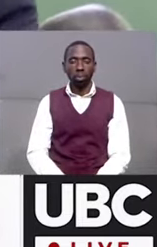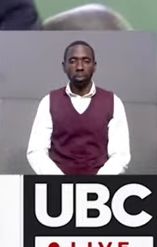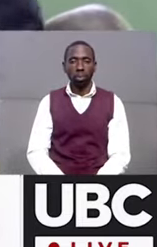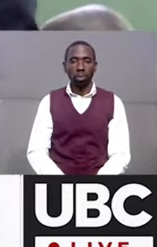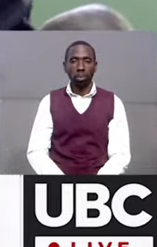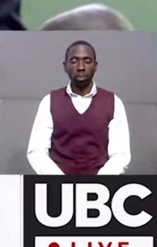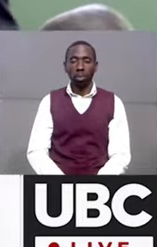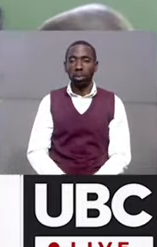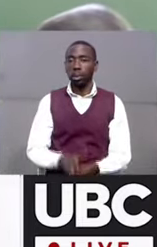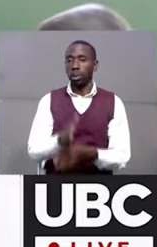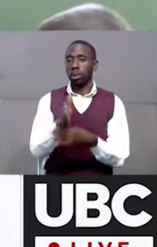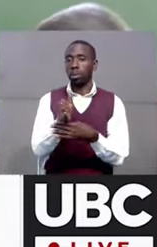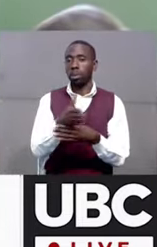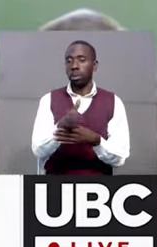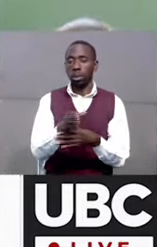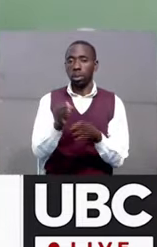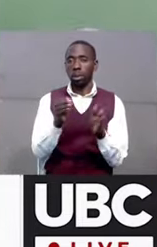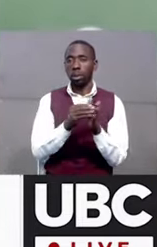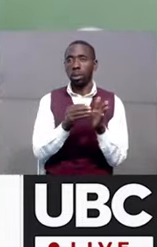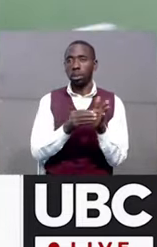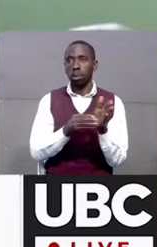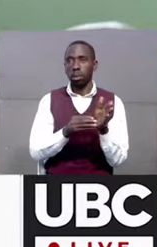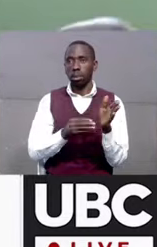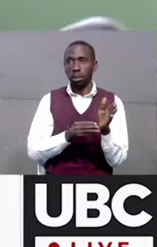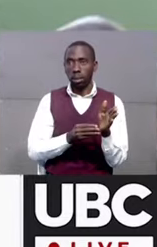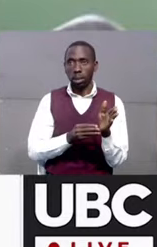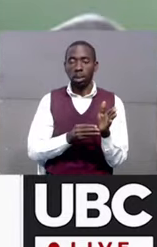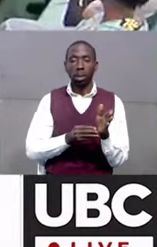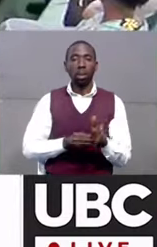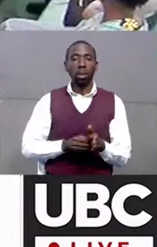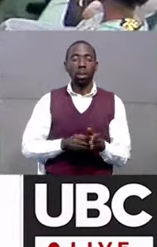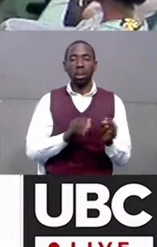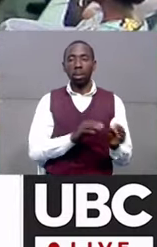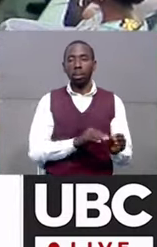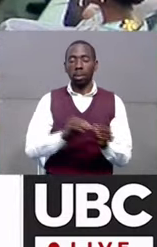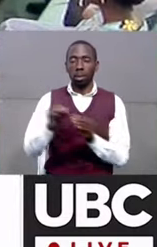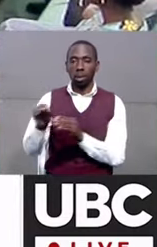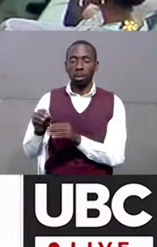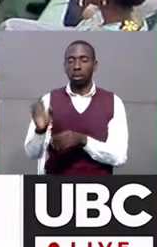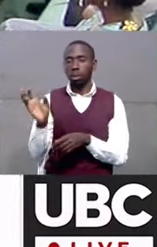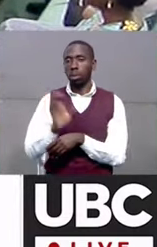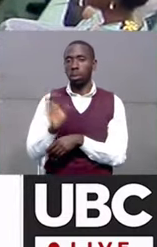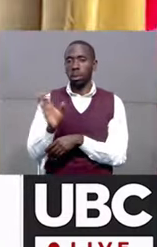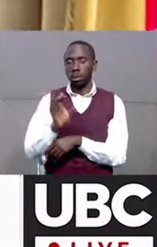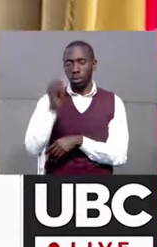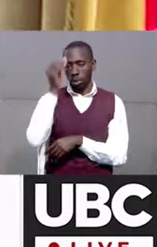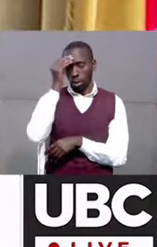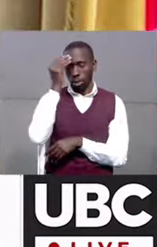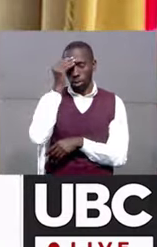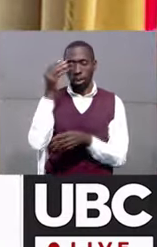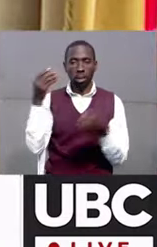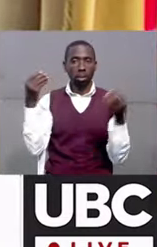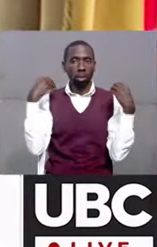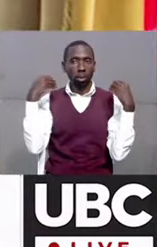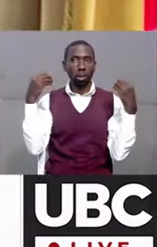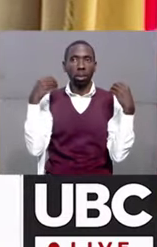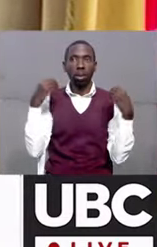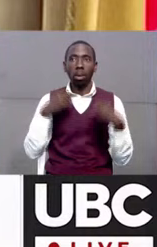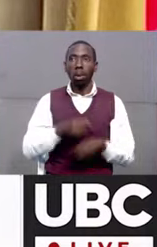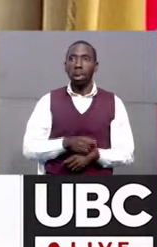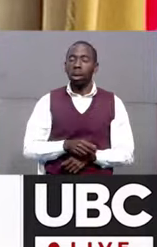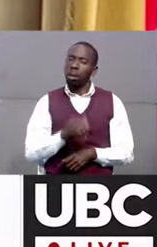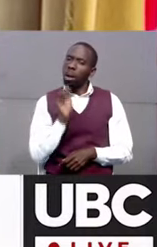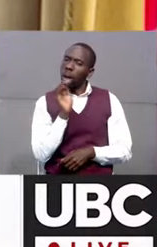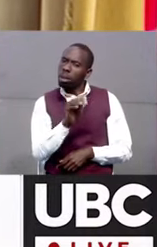The ministerial statement stand referred to the Committee of Education and Sports. They're asking you